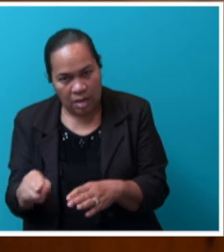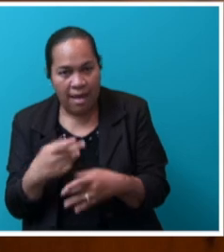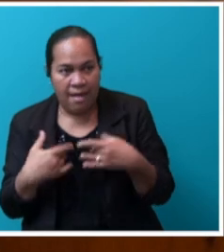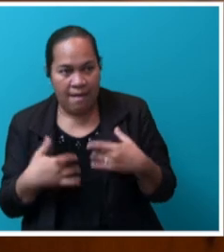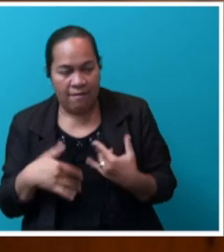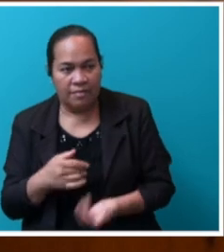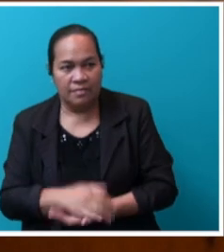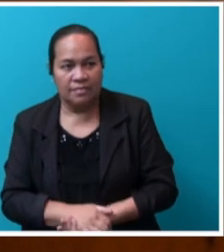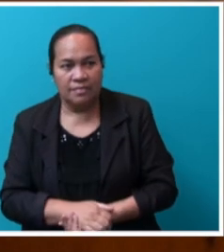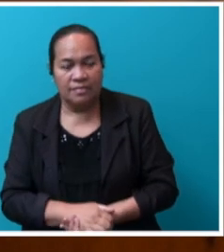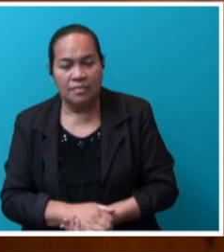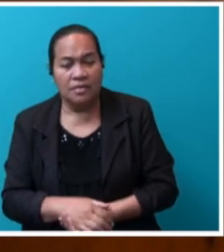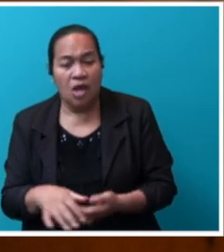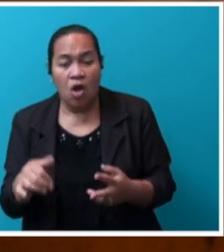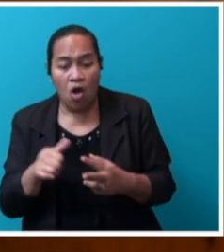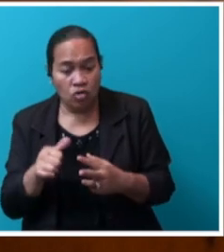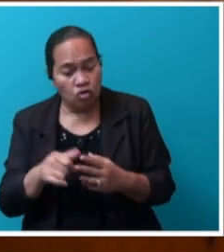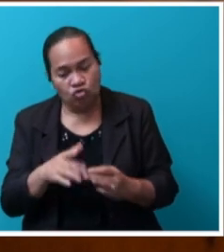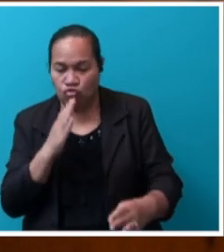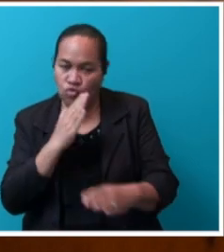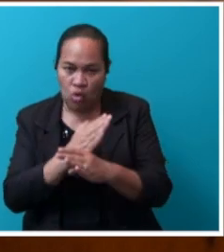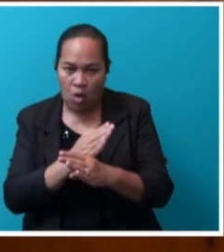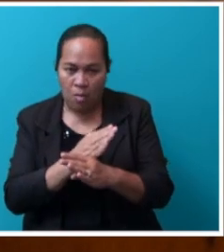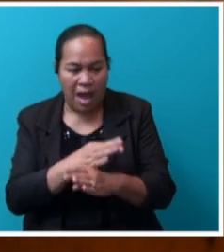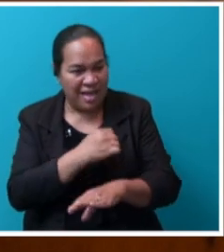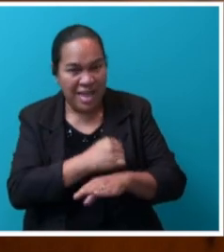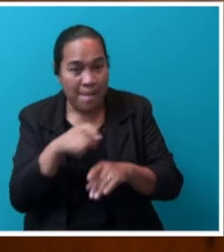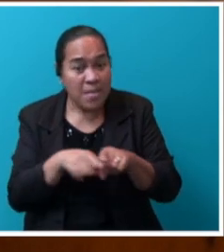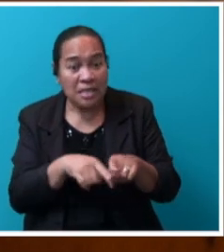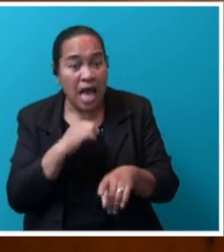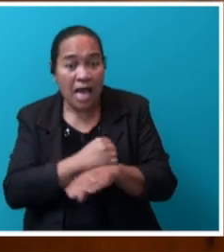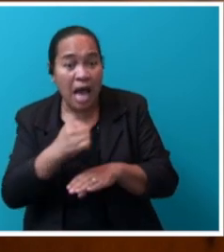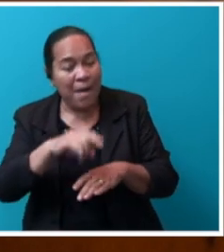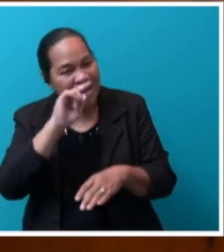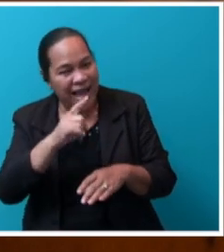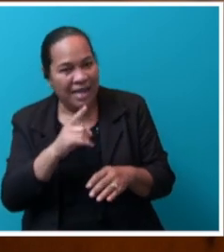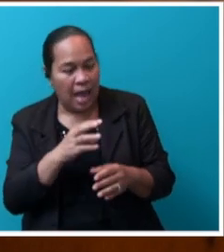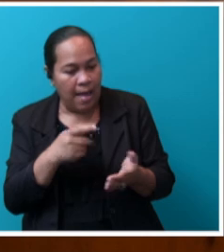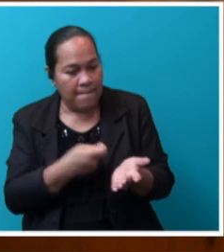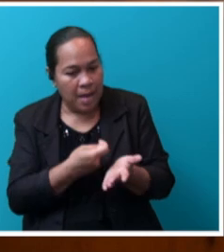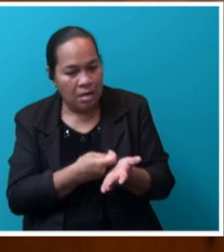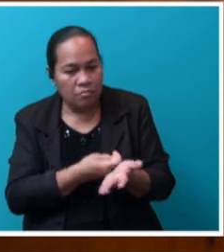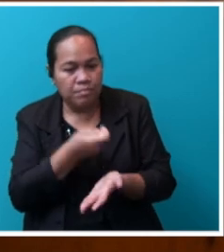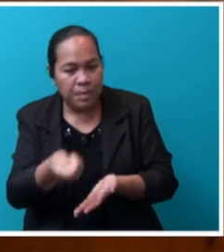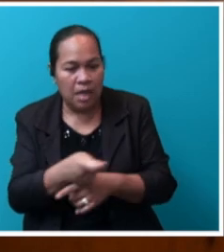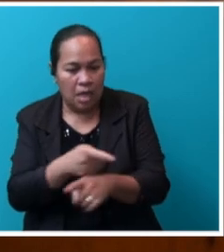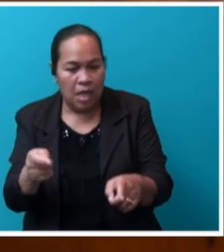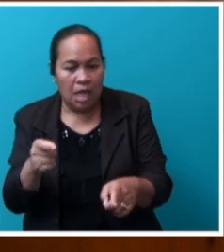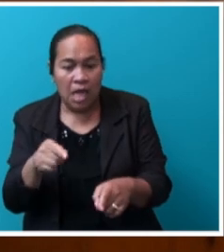that support illegal fishing, so government cannot pay companies that fish without following the